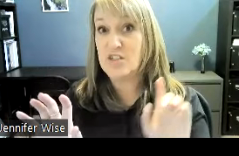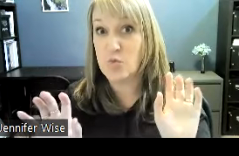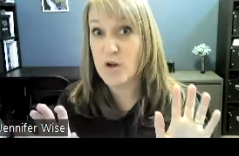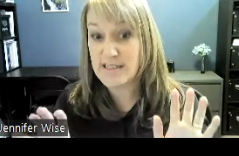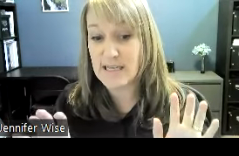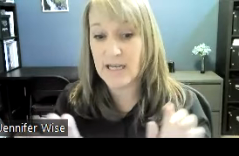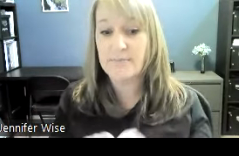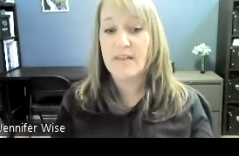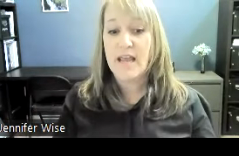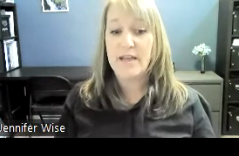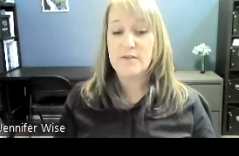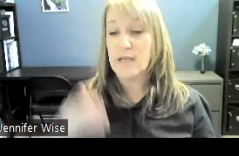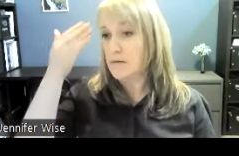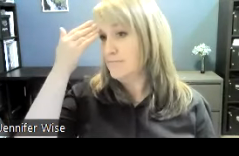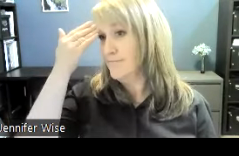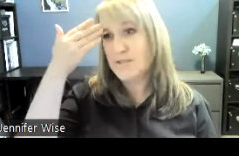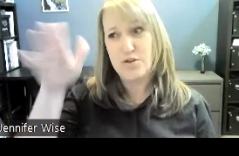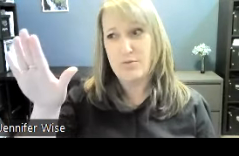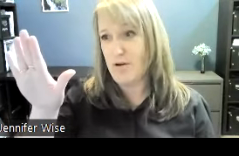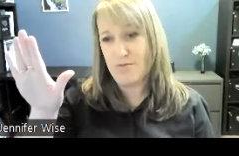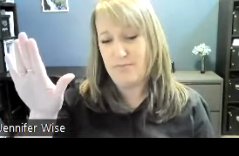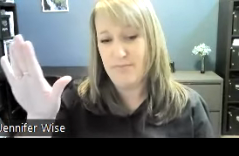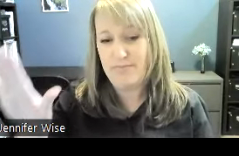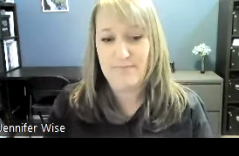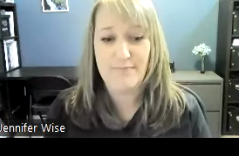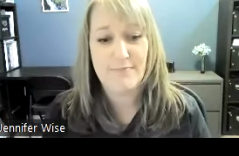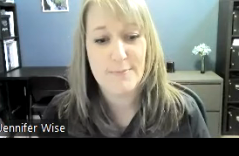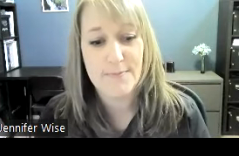It's just one sign. Any sign, don't know.